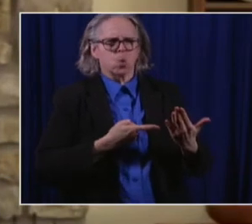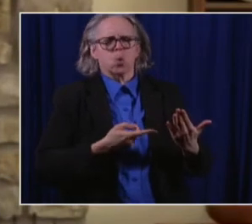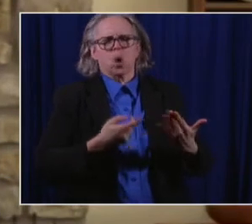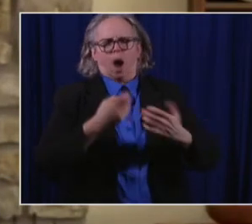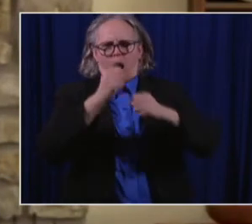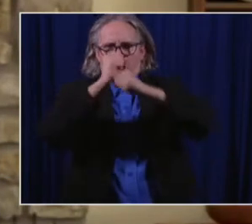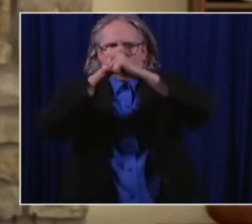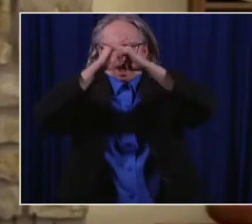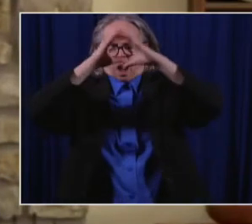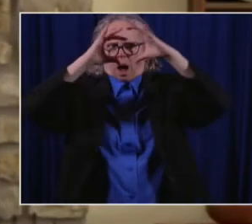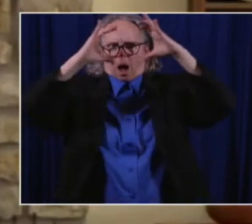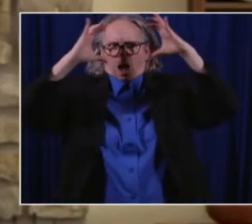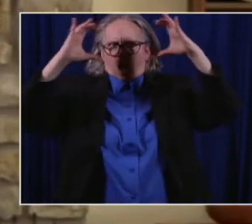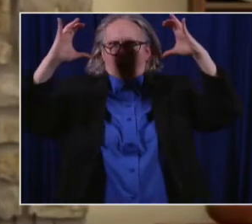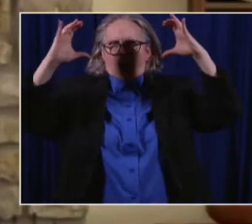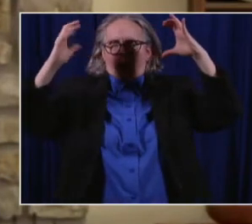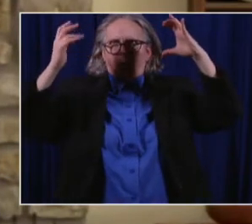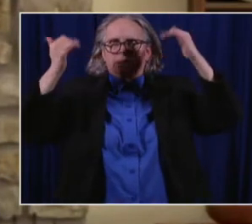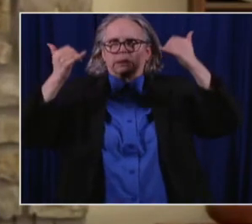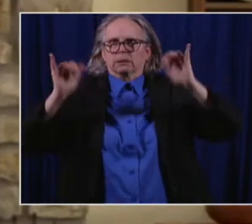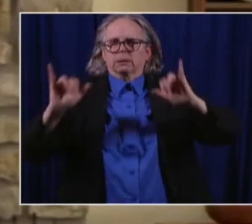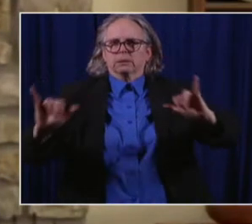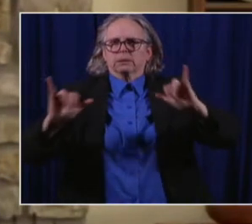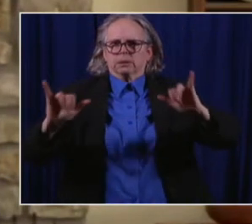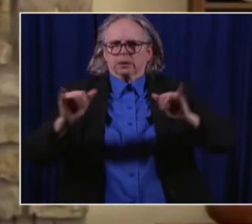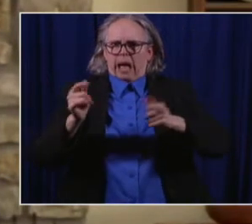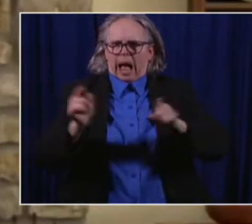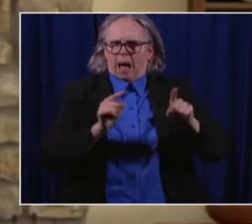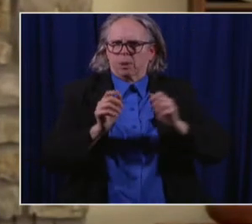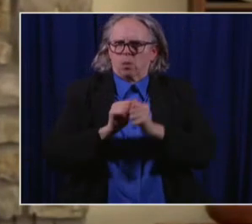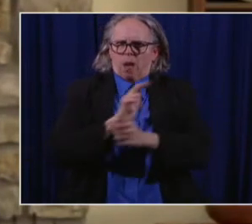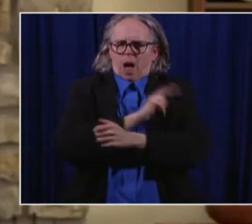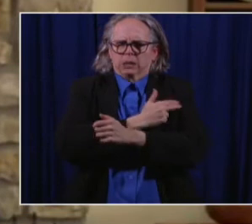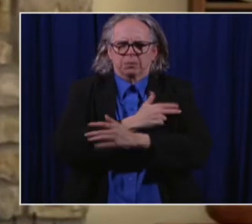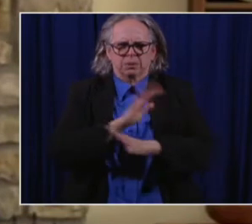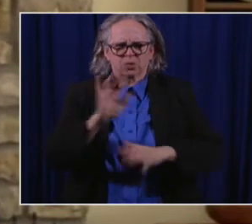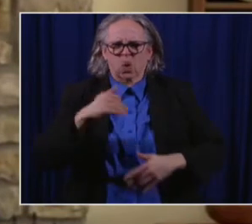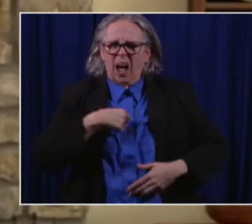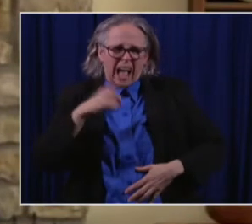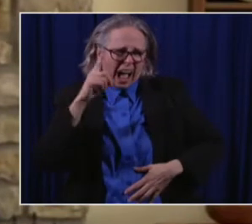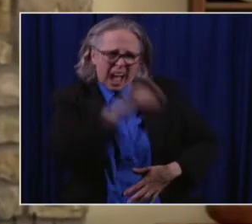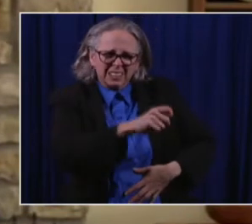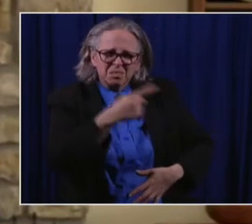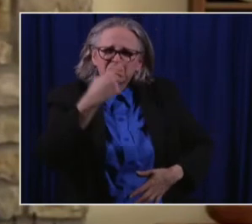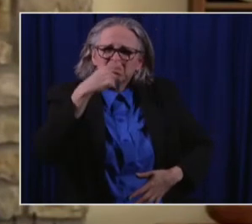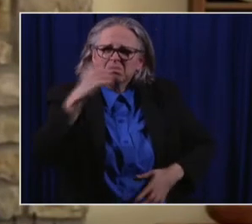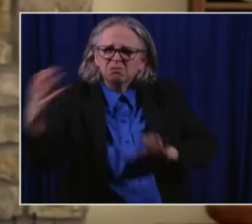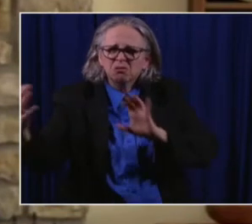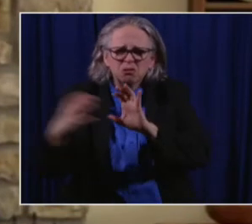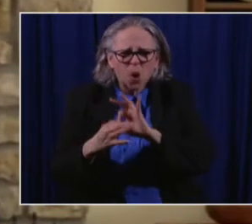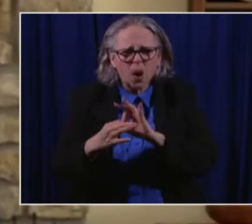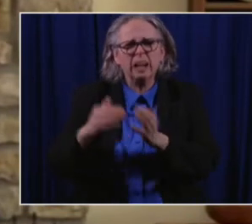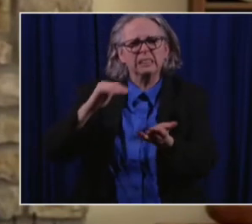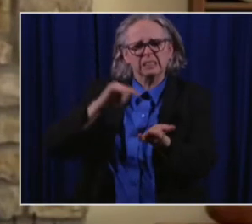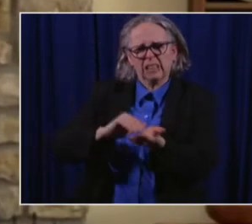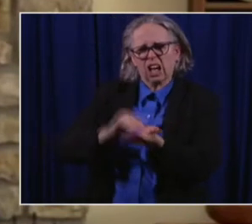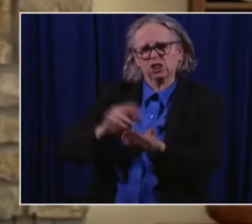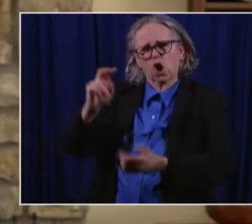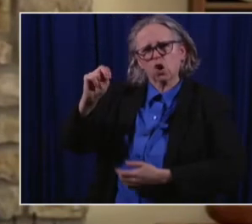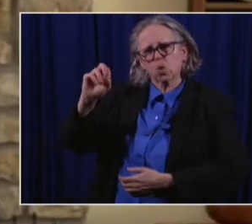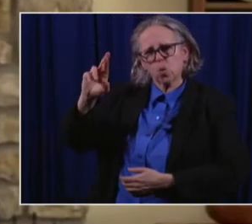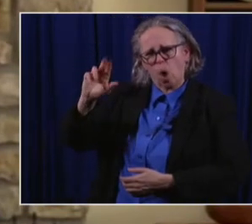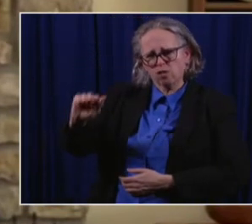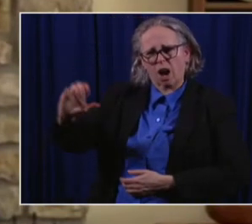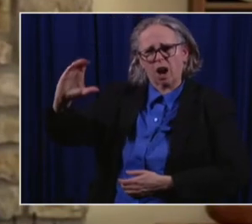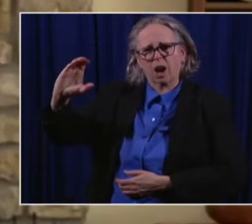what they are seeing. And I've asked one of the doctors to be here today. Dr. Nora Colburn was with us